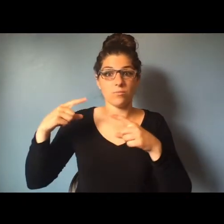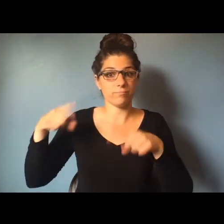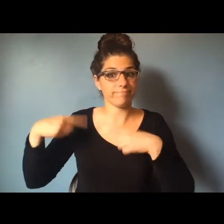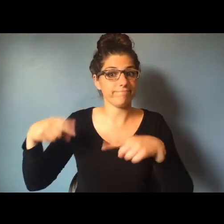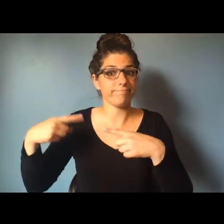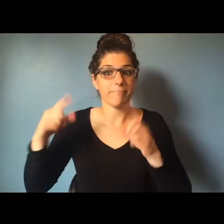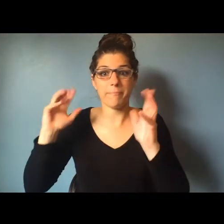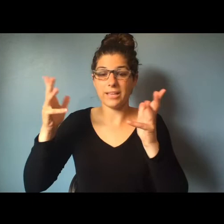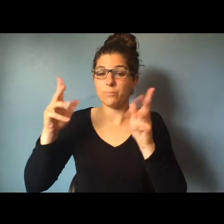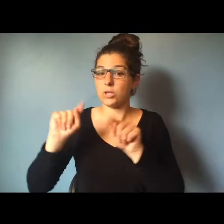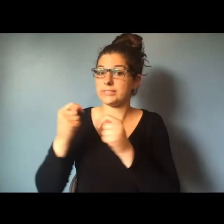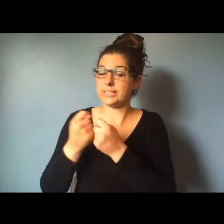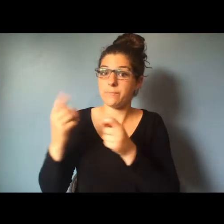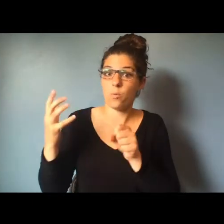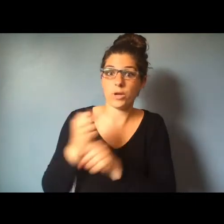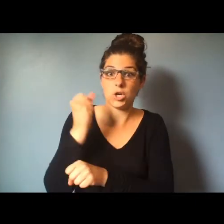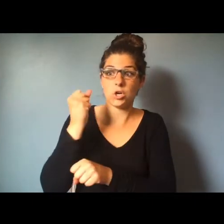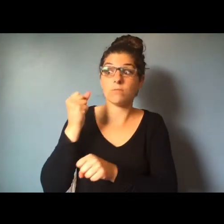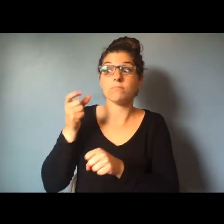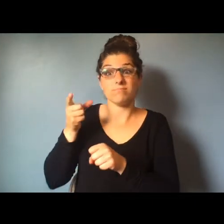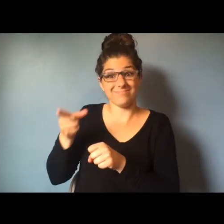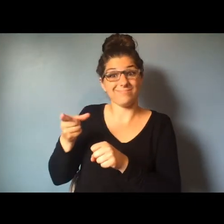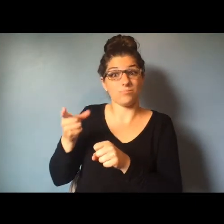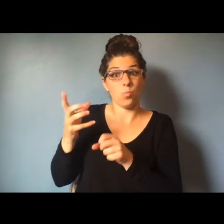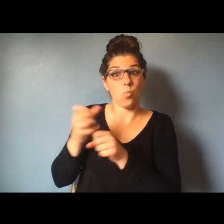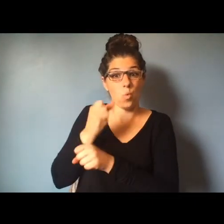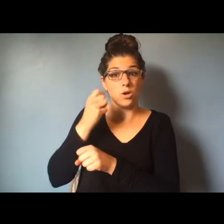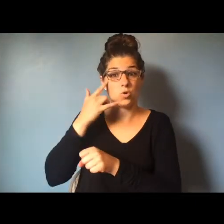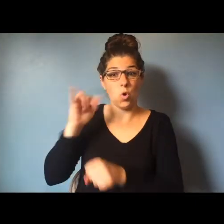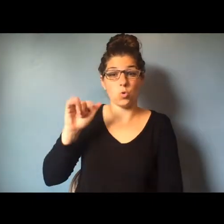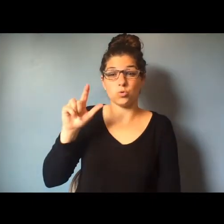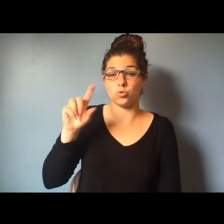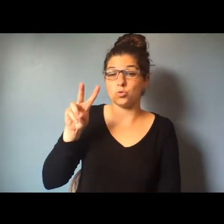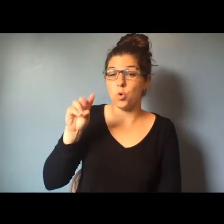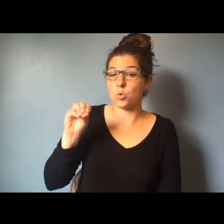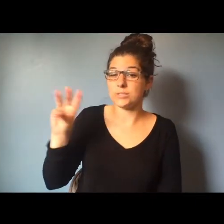team. They won gold at the